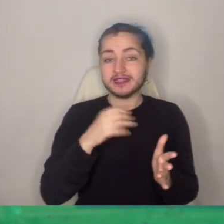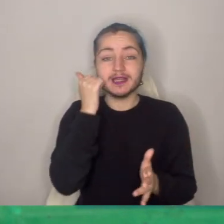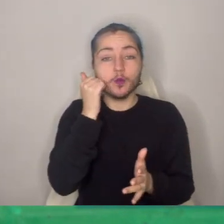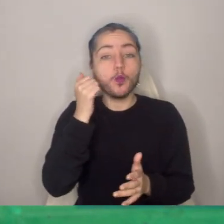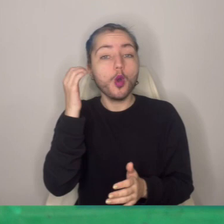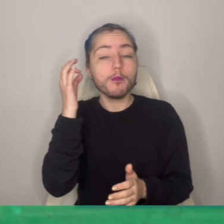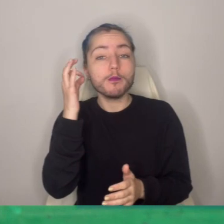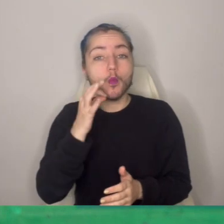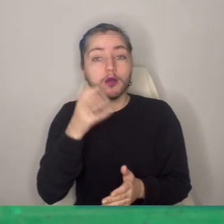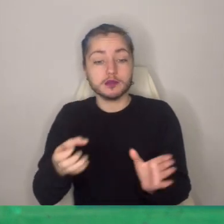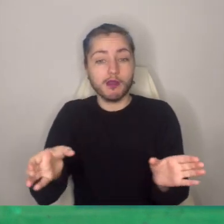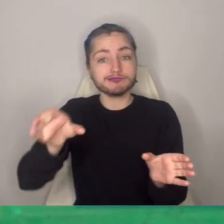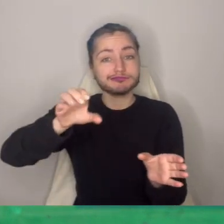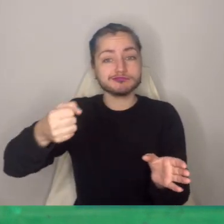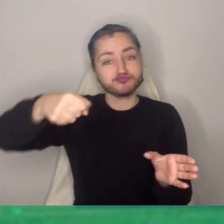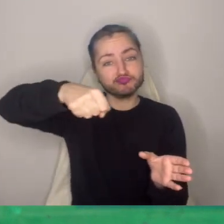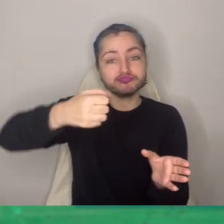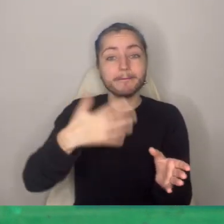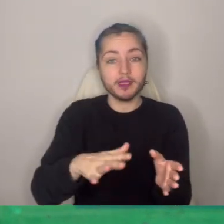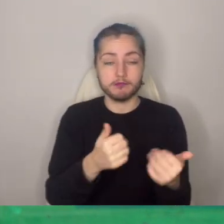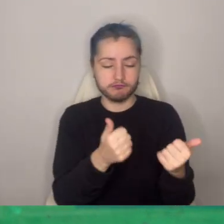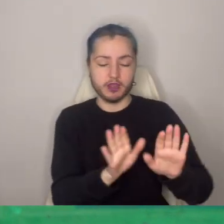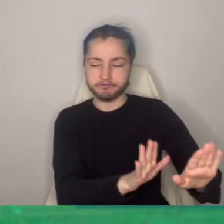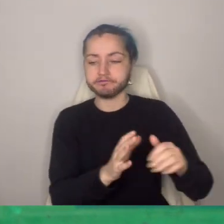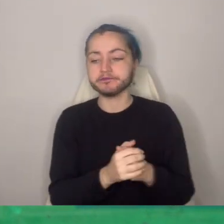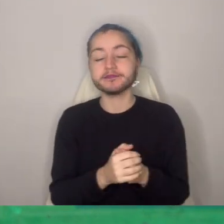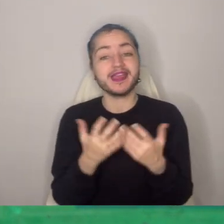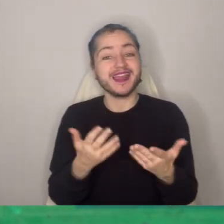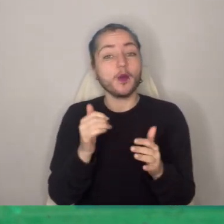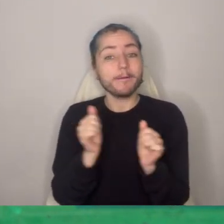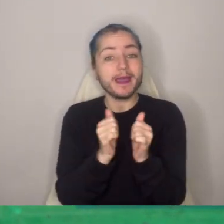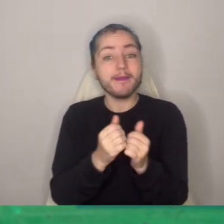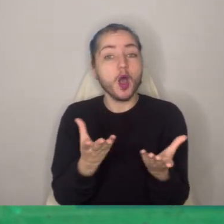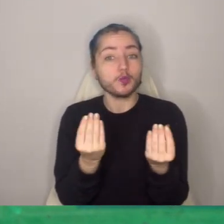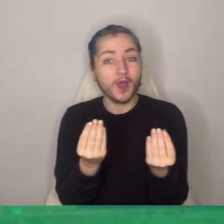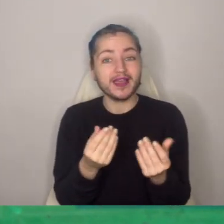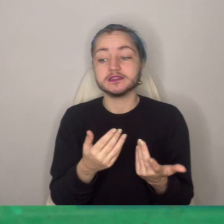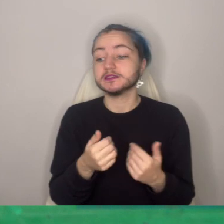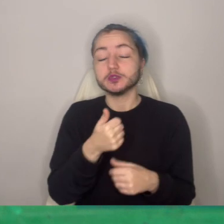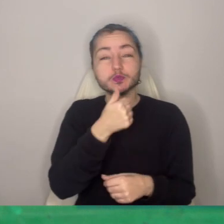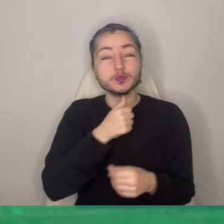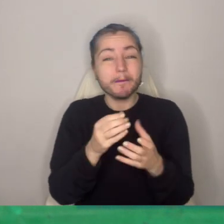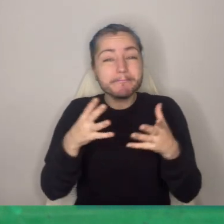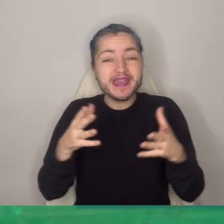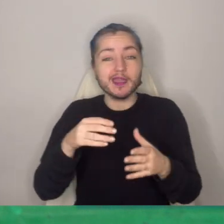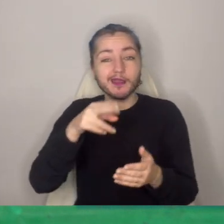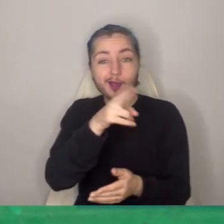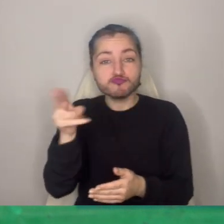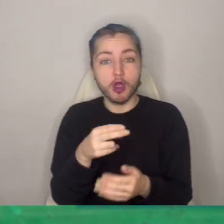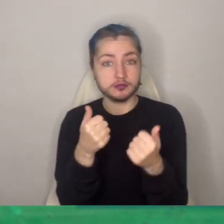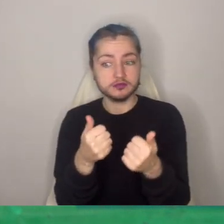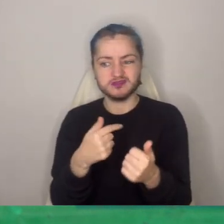and just soak it with as much water as you like. Use your biggest paintbrush. I only have one, so I'm using this